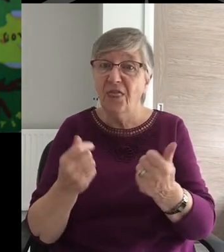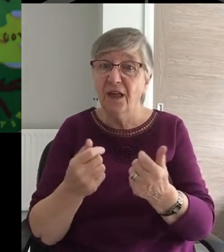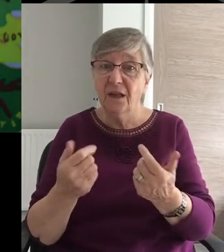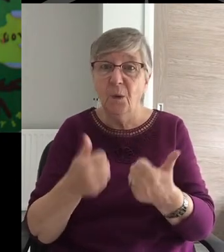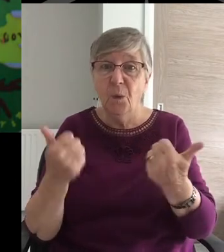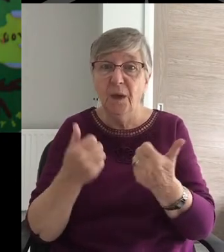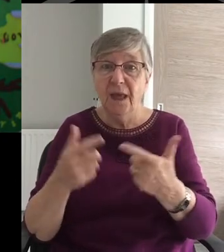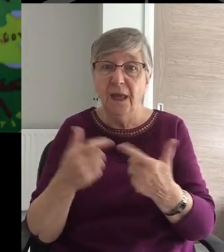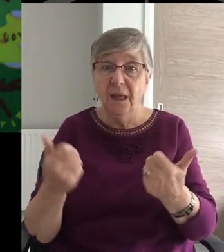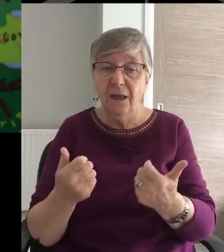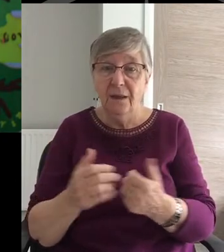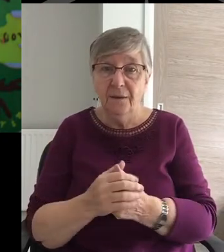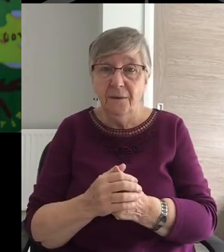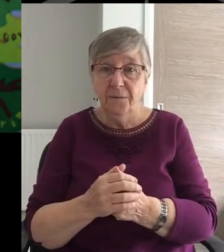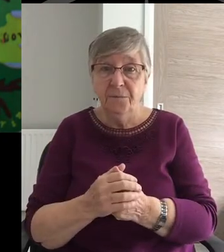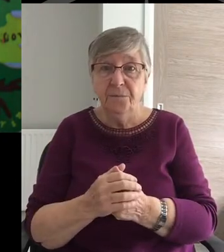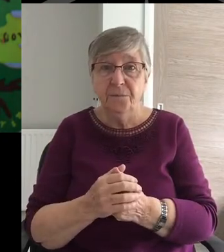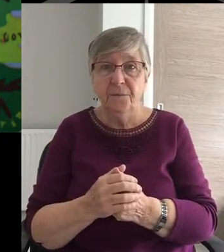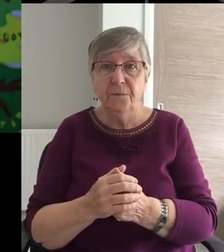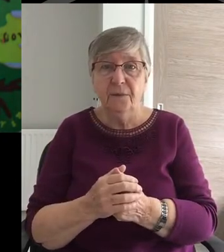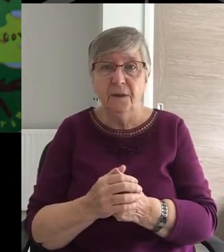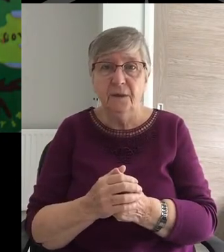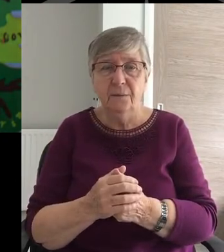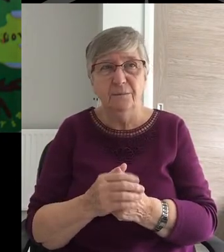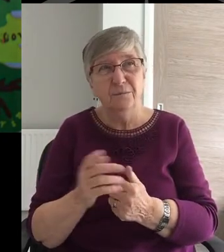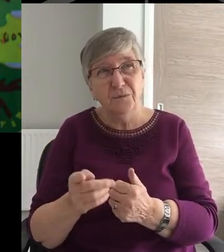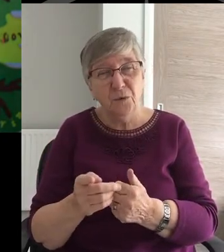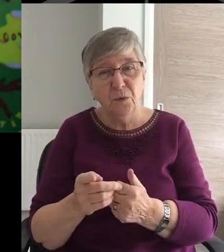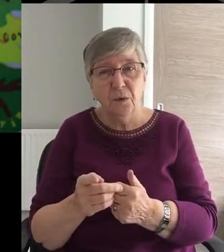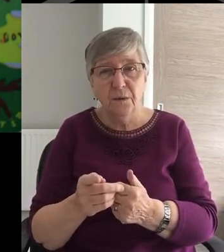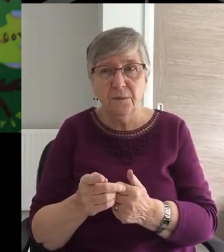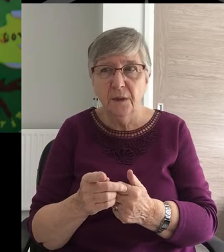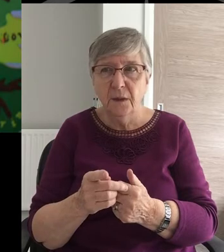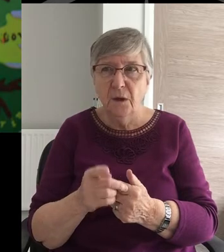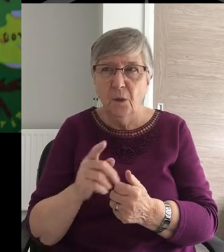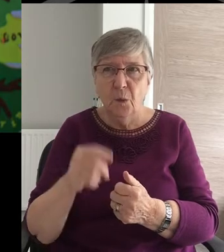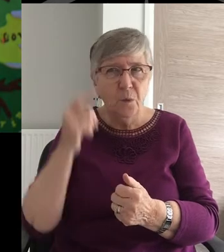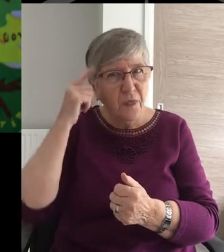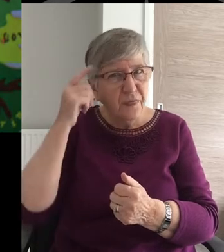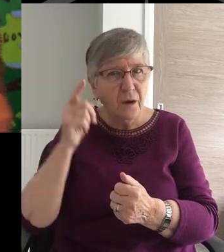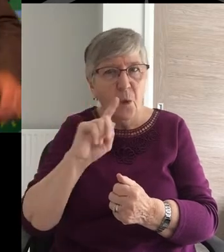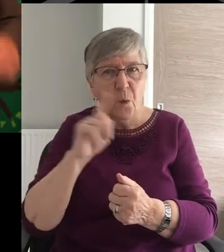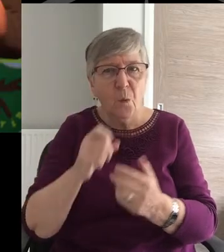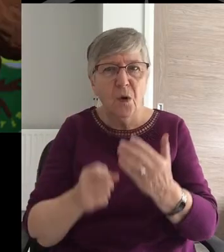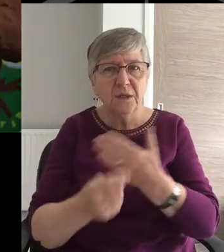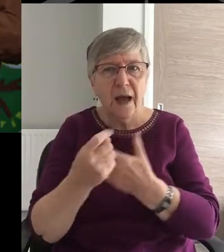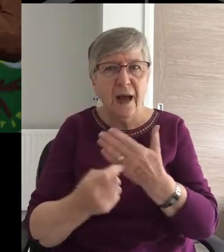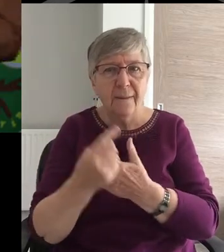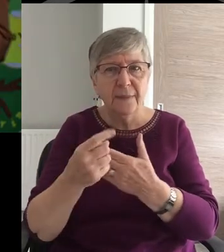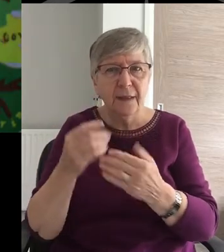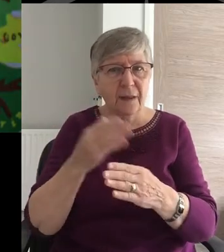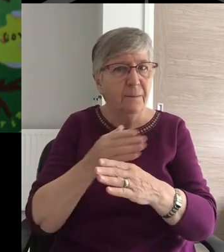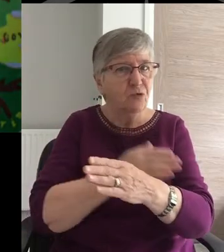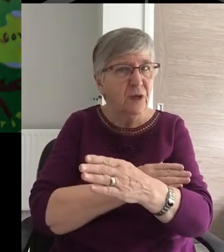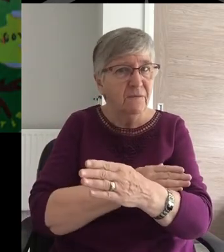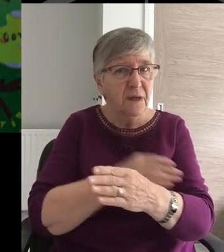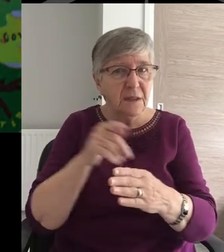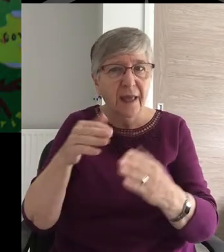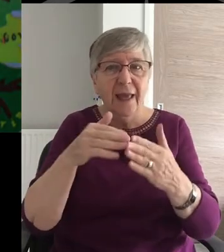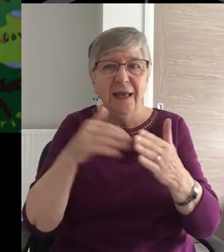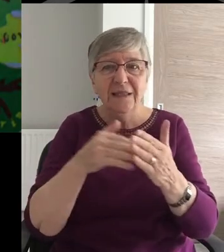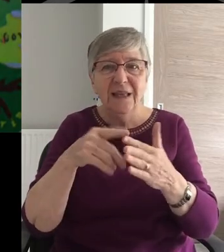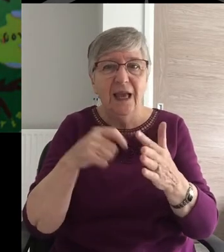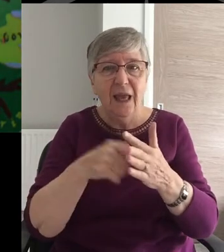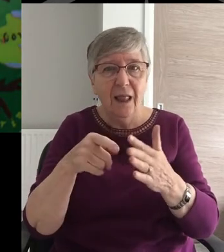out well. Now, given what has been going on previously in the book of